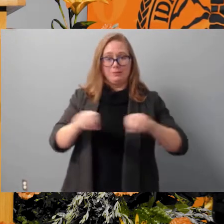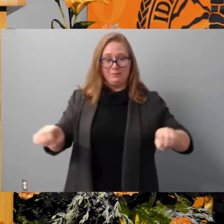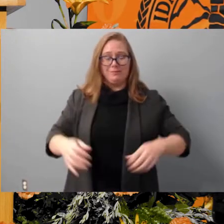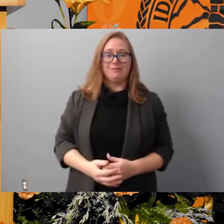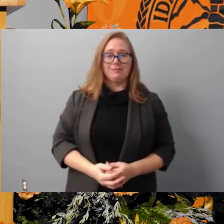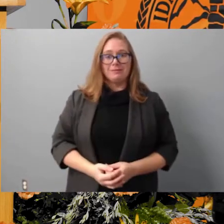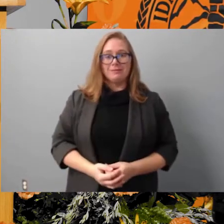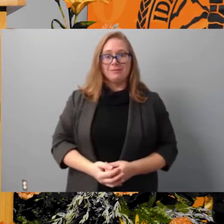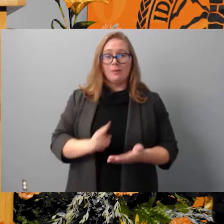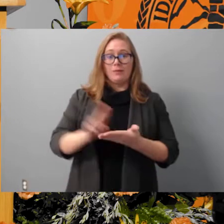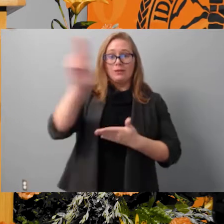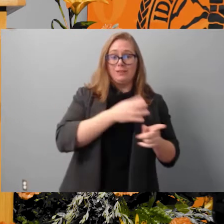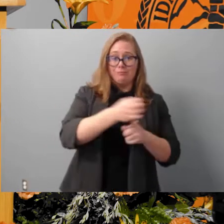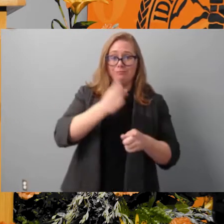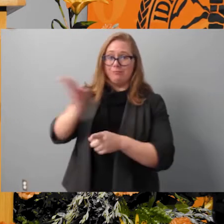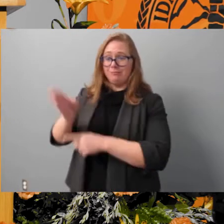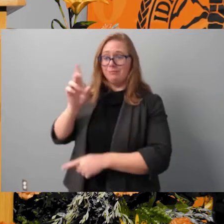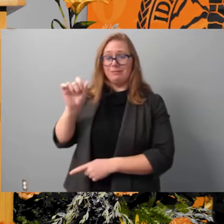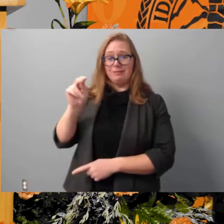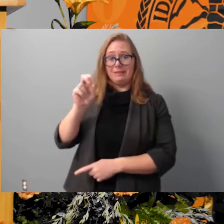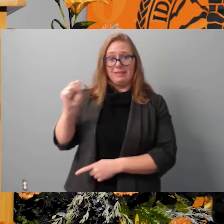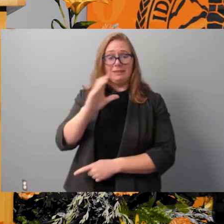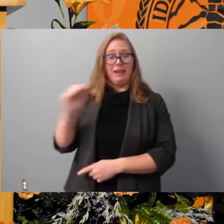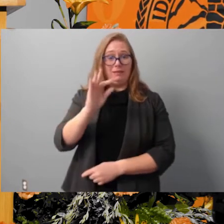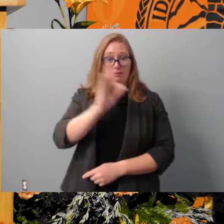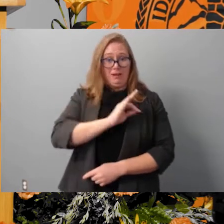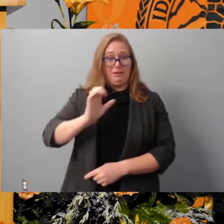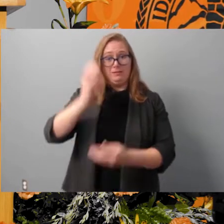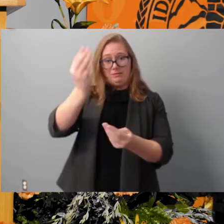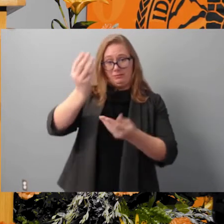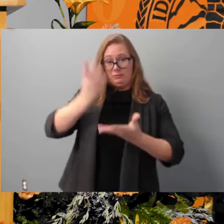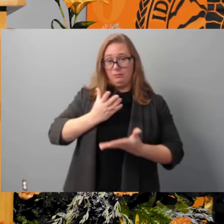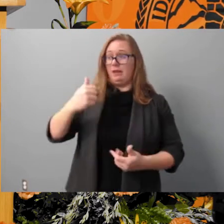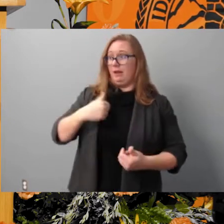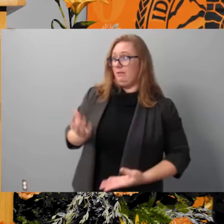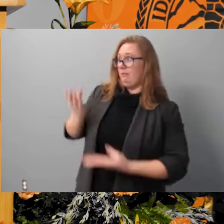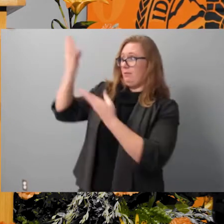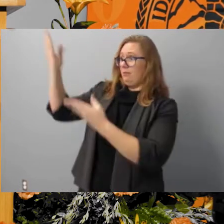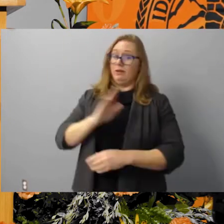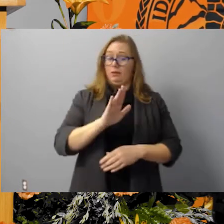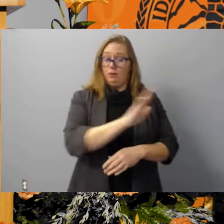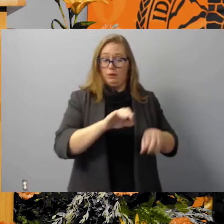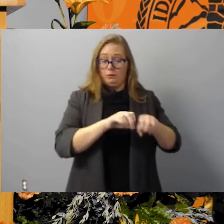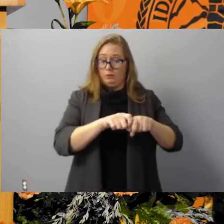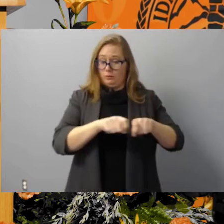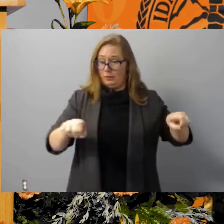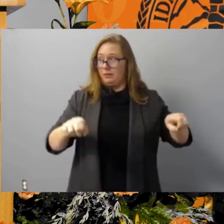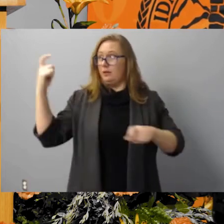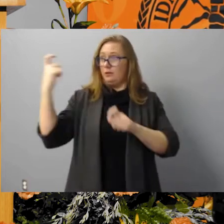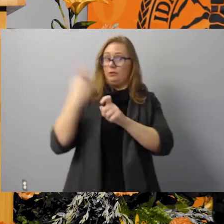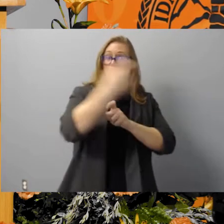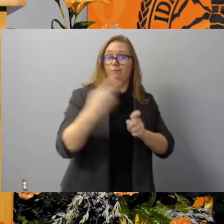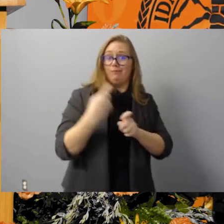master's degrees, and specialist degrees. Upon the recommendation of the deans of the colleges and of the